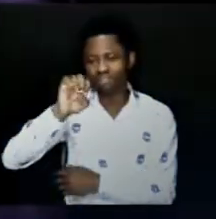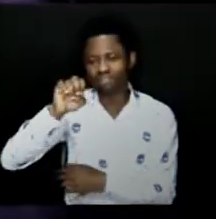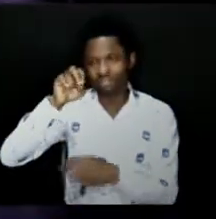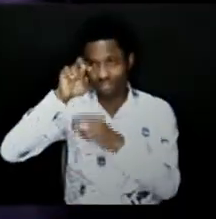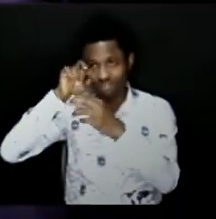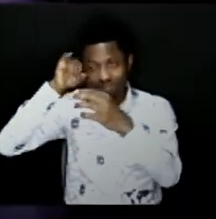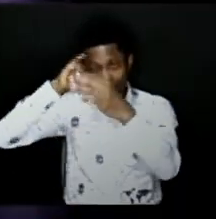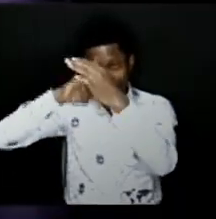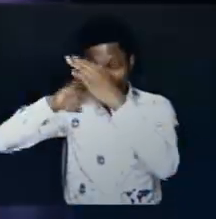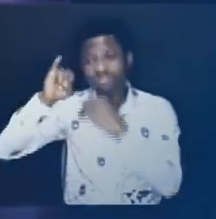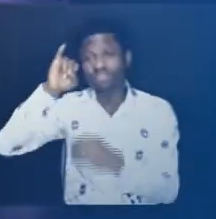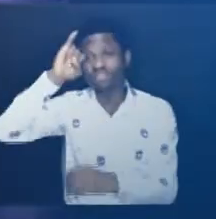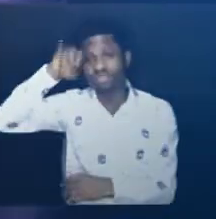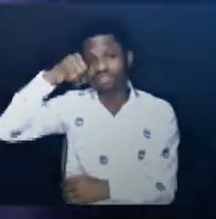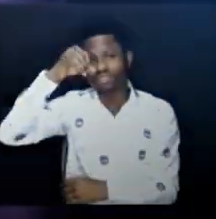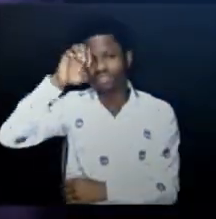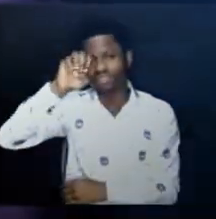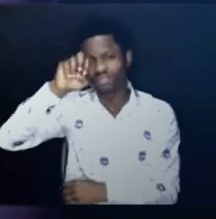29.